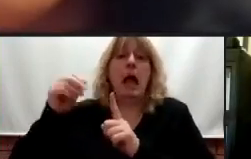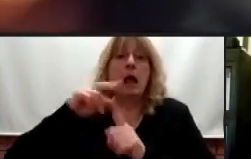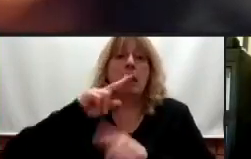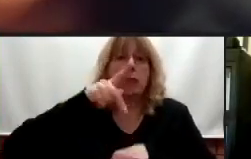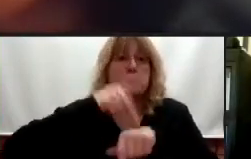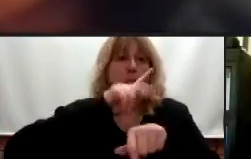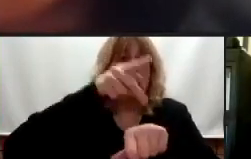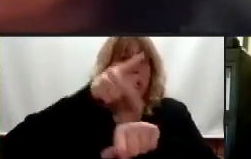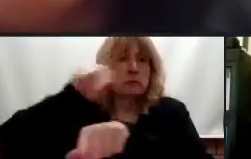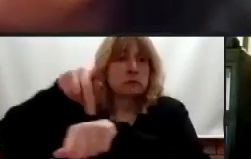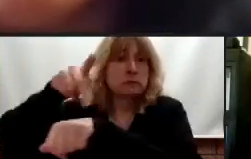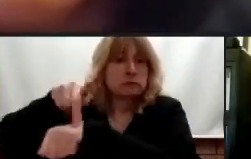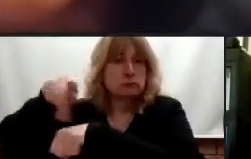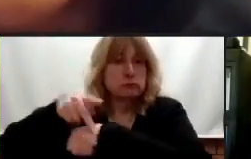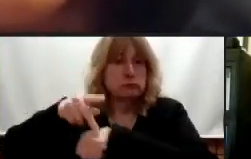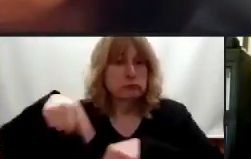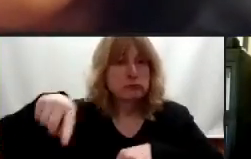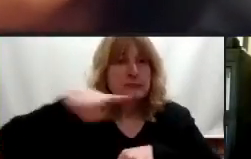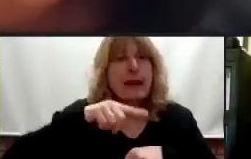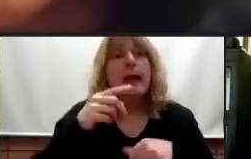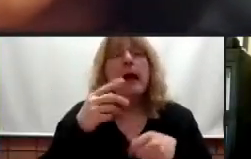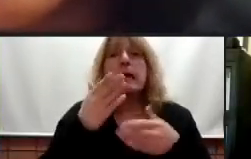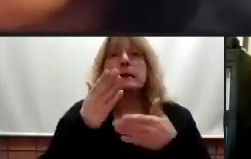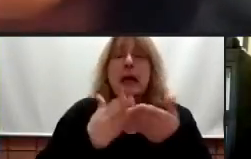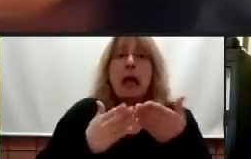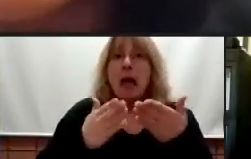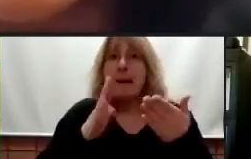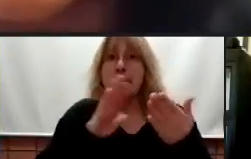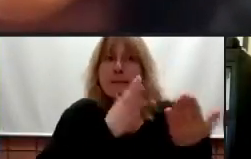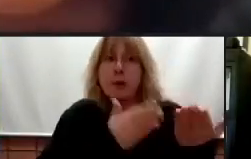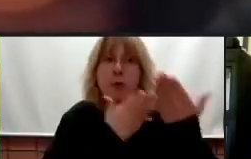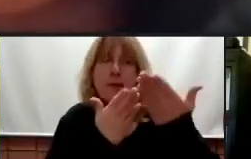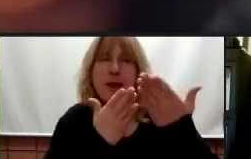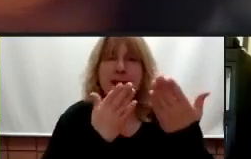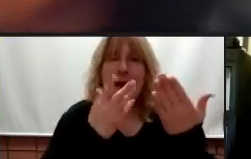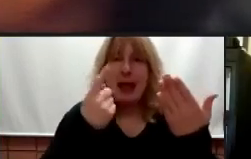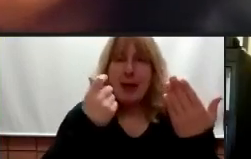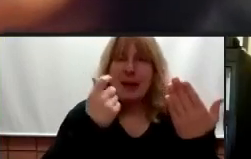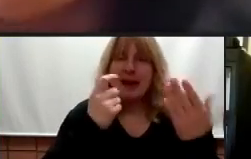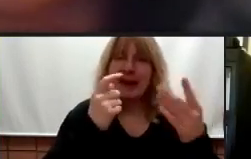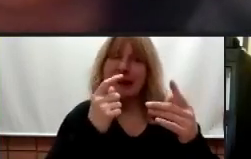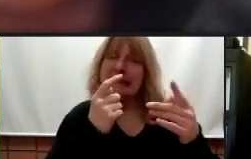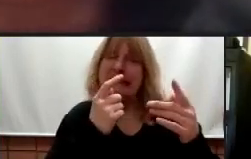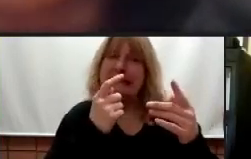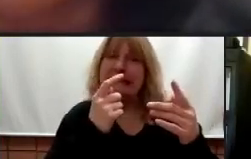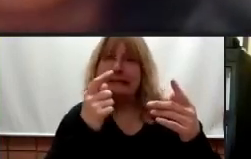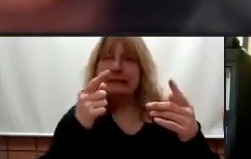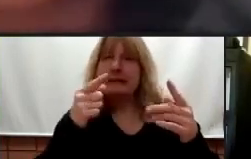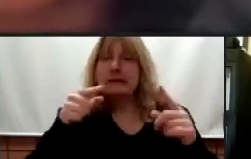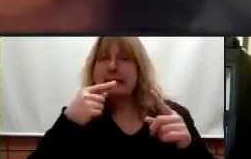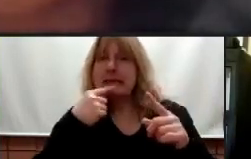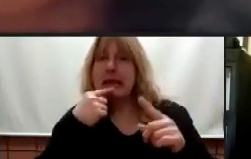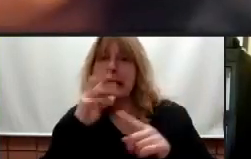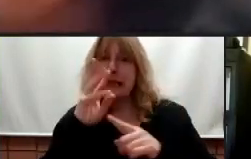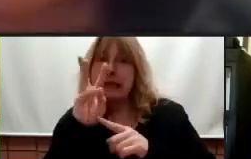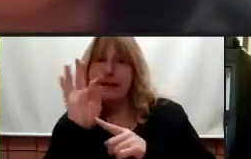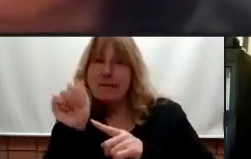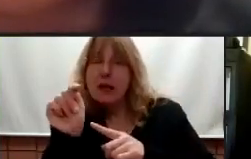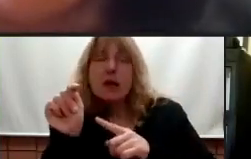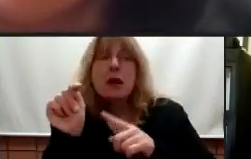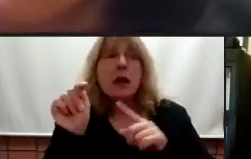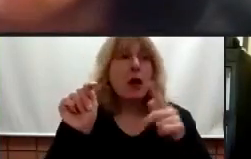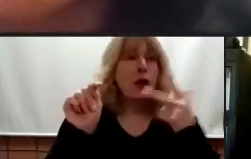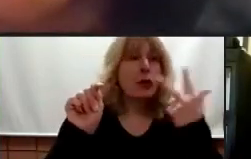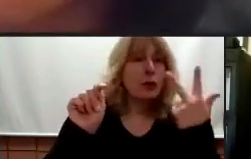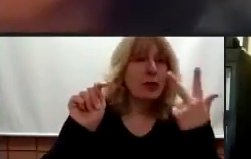recommendations around the difference in the 3 feet versus the 6 feet. You know, we're a school district that's still honoring 6 feet, because we do not believe